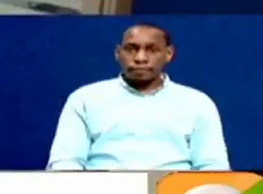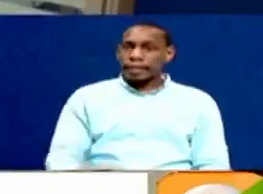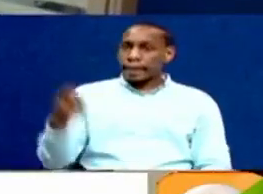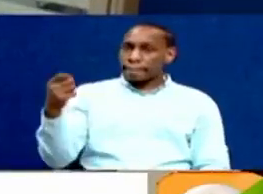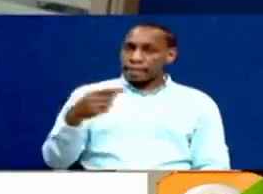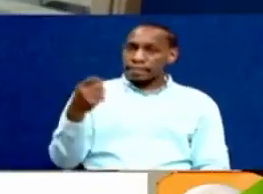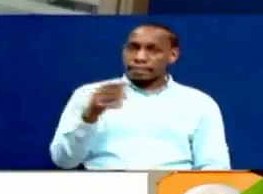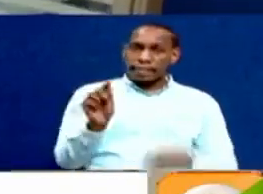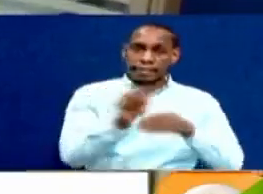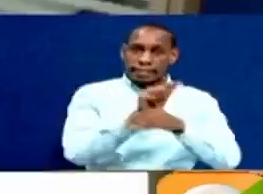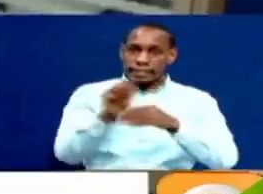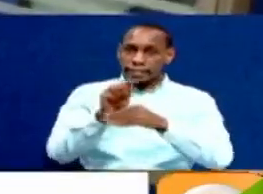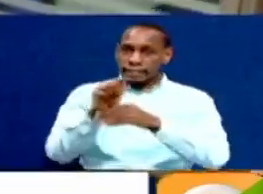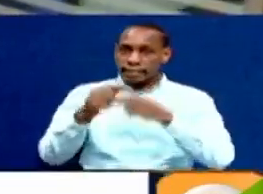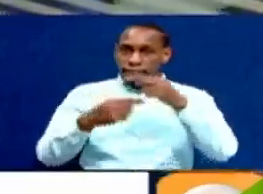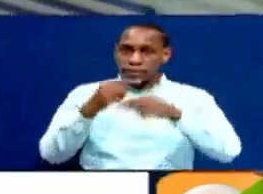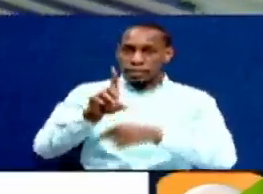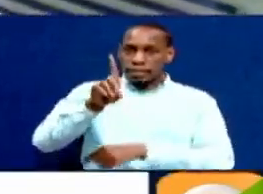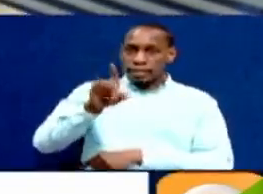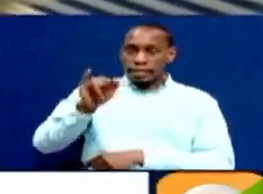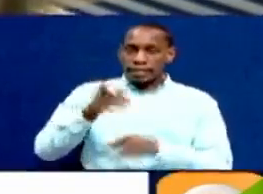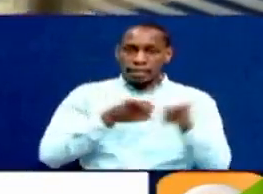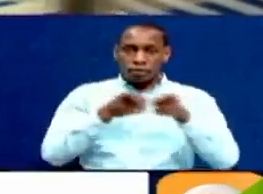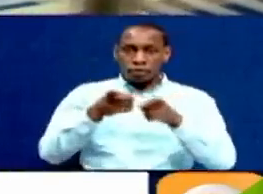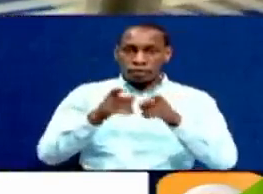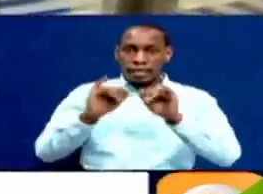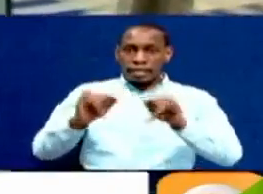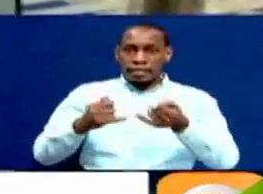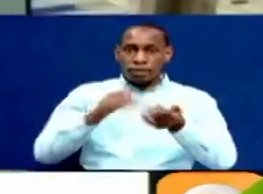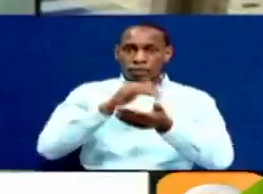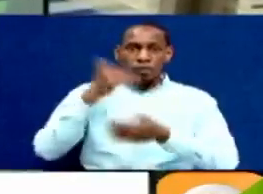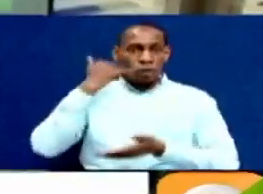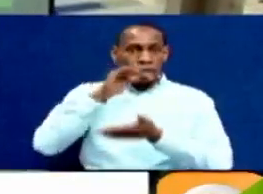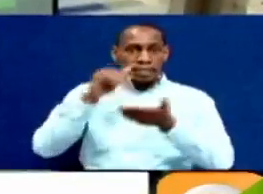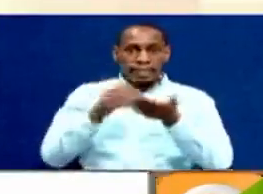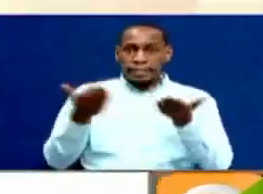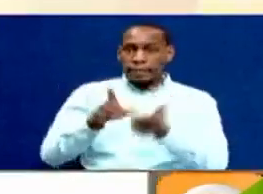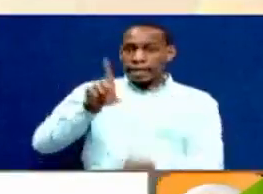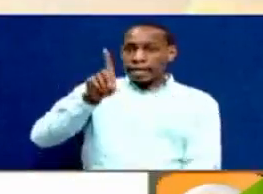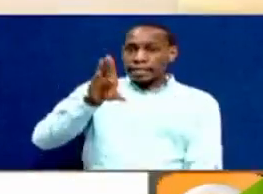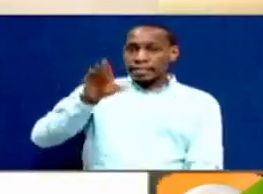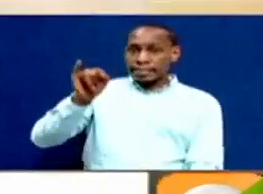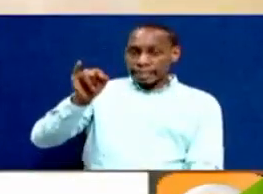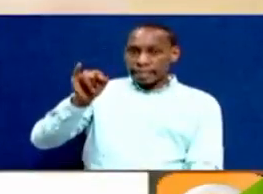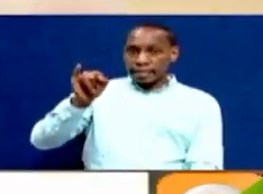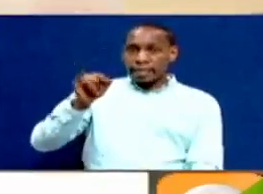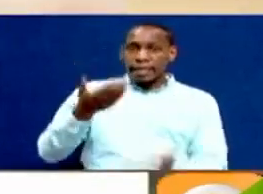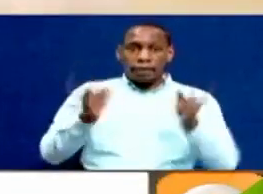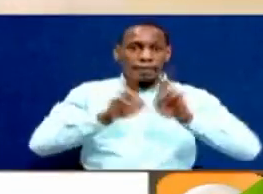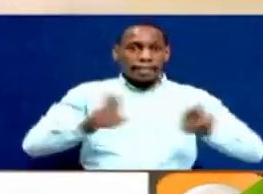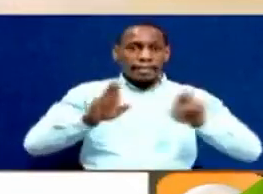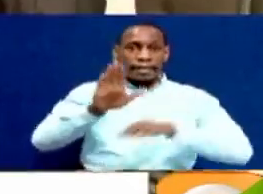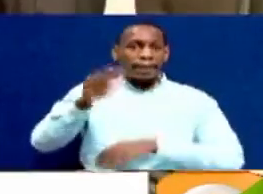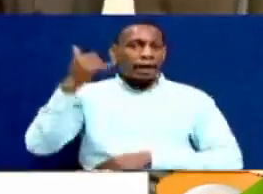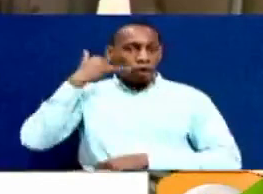After months of training DCI officers manning this modern call center, and the Directorate of Criminal Investigations are ready for